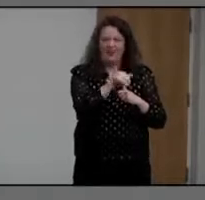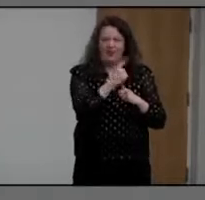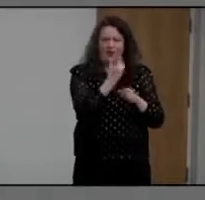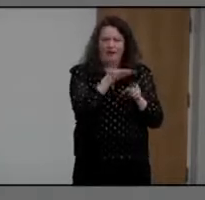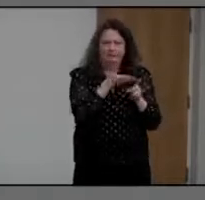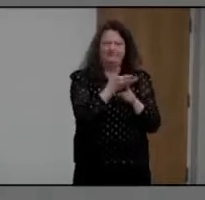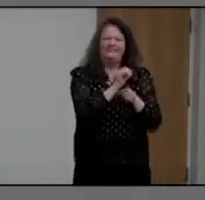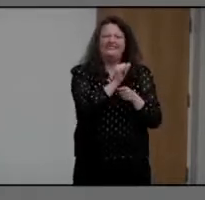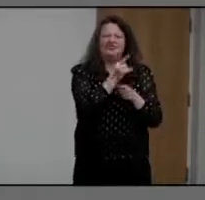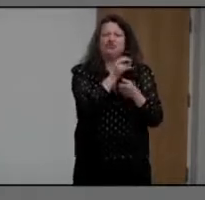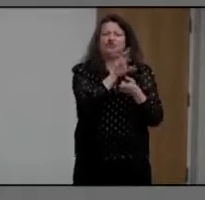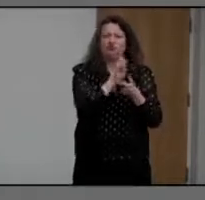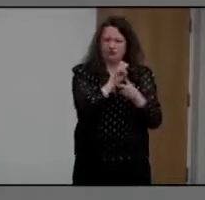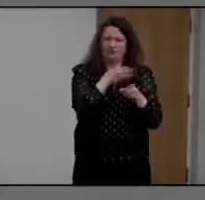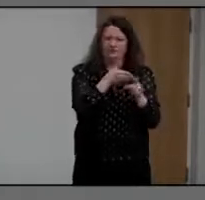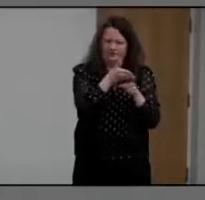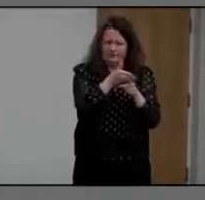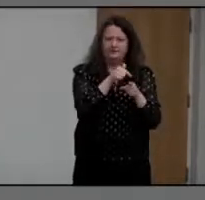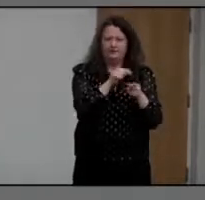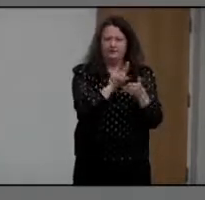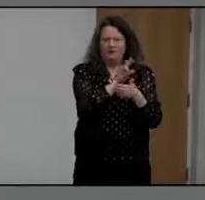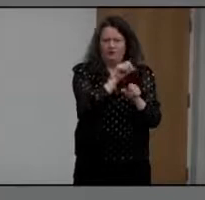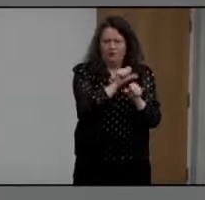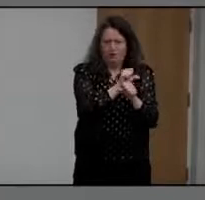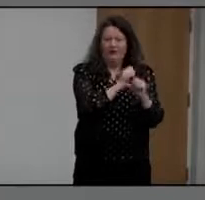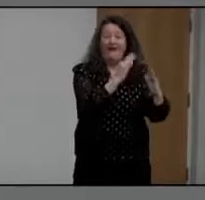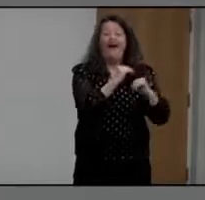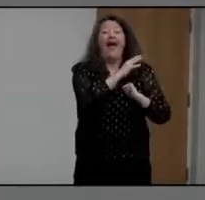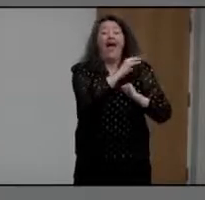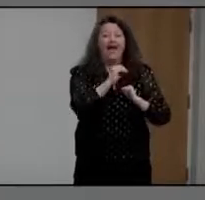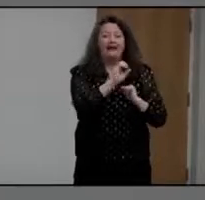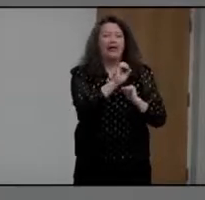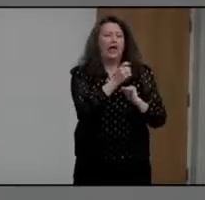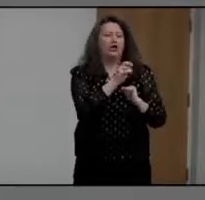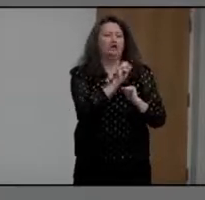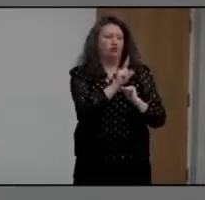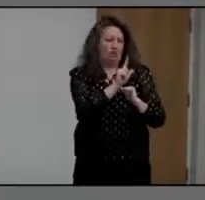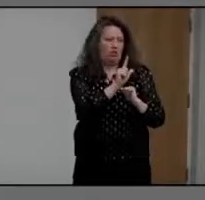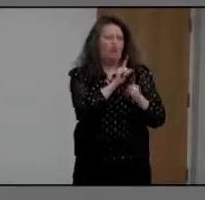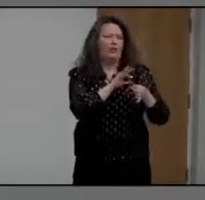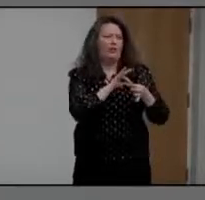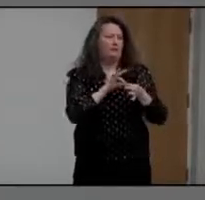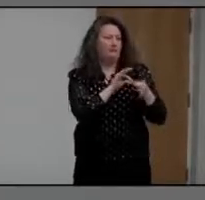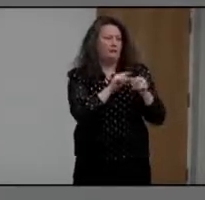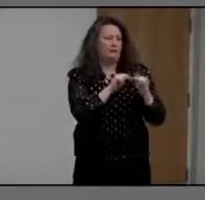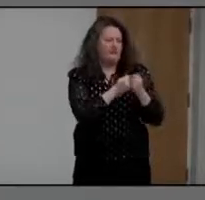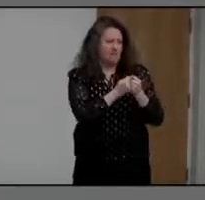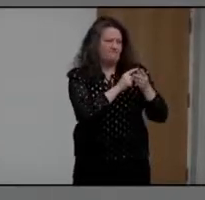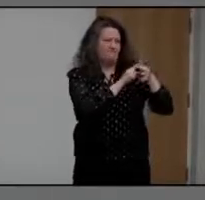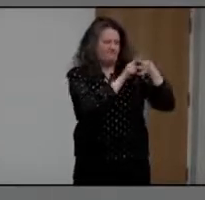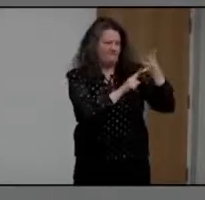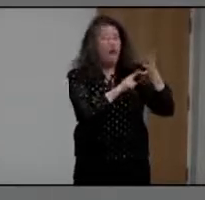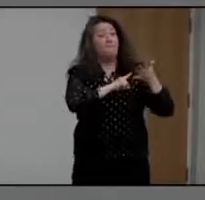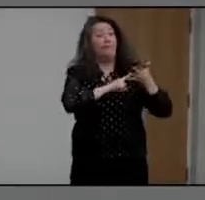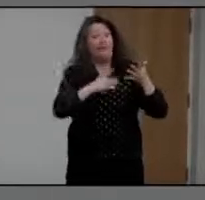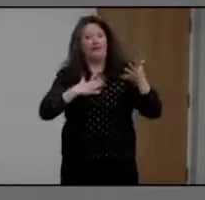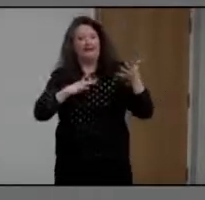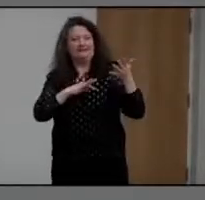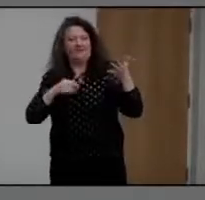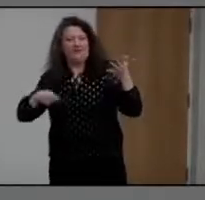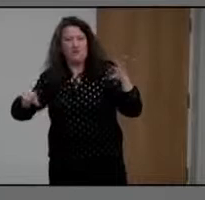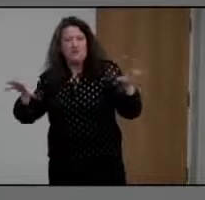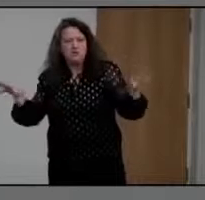areas at the U of A, and our whole external relations team. And of course, my staff and members of Senate too.